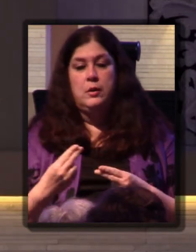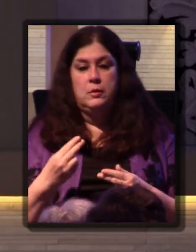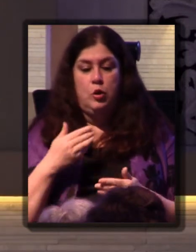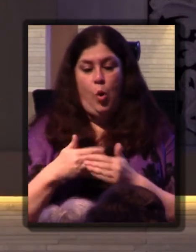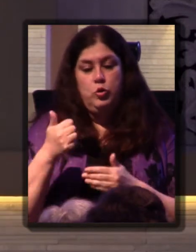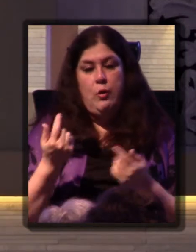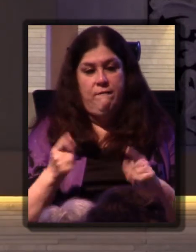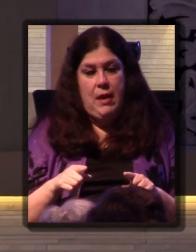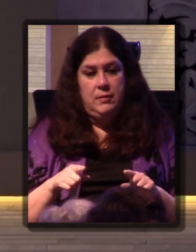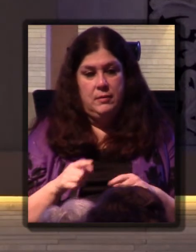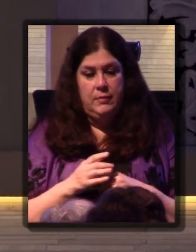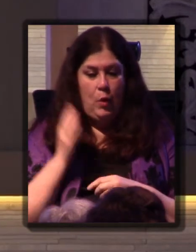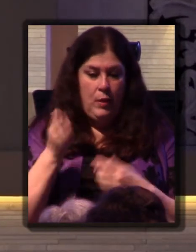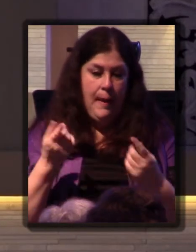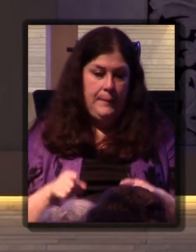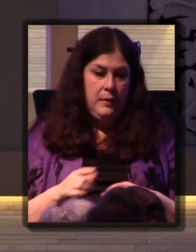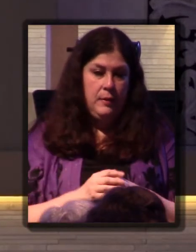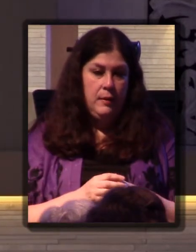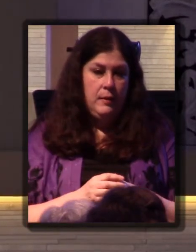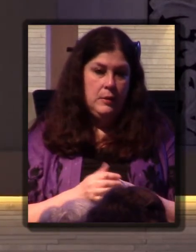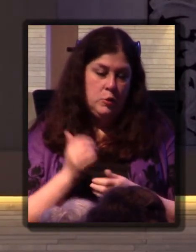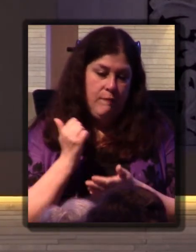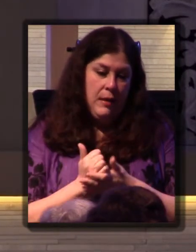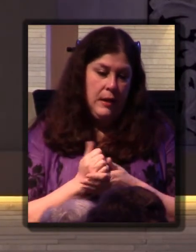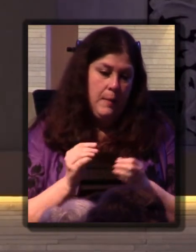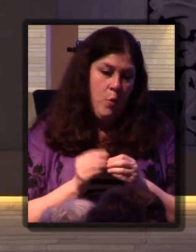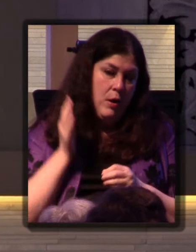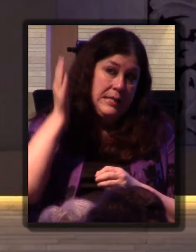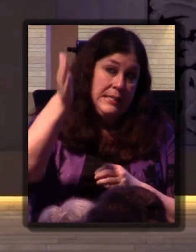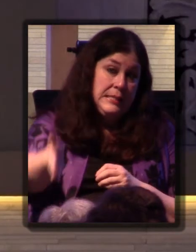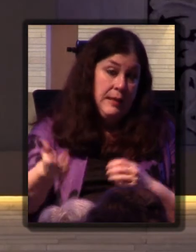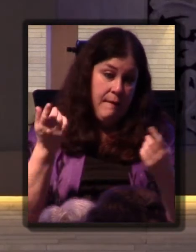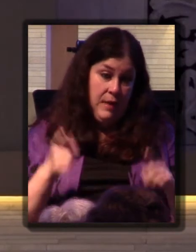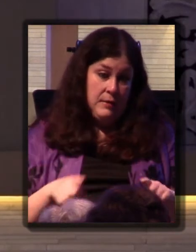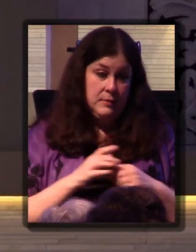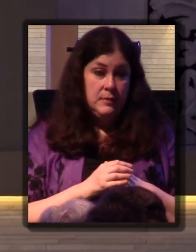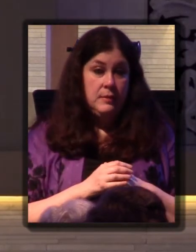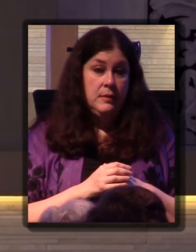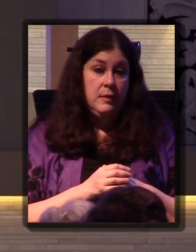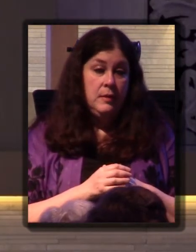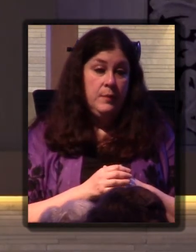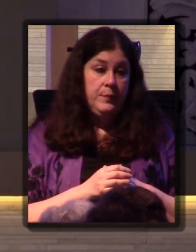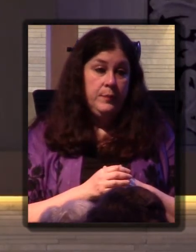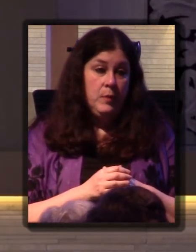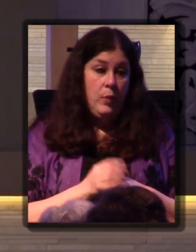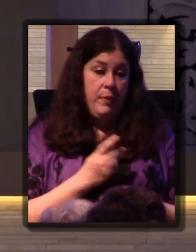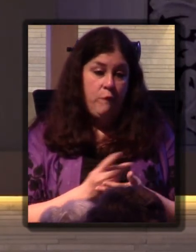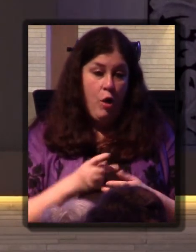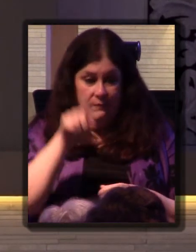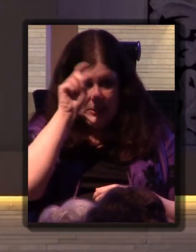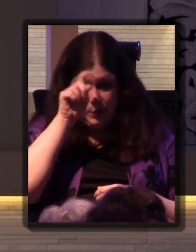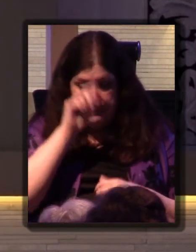that was a historically closer event that was going to take place to validate a more distant event with the fall of